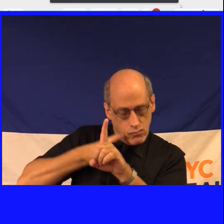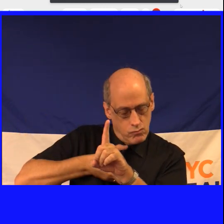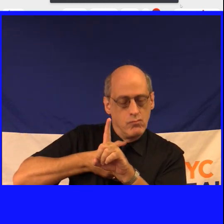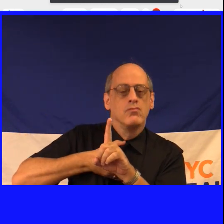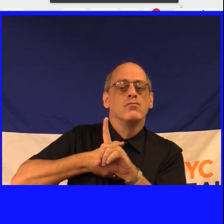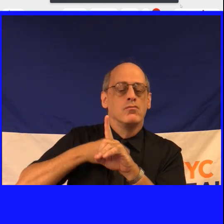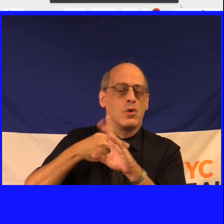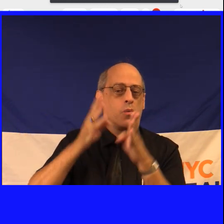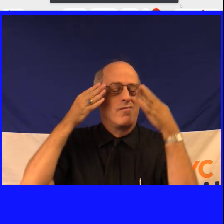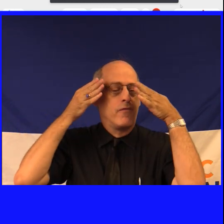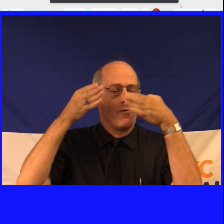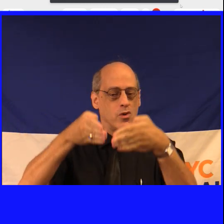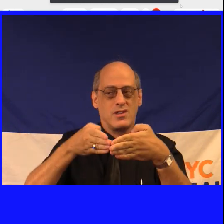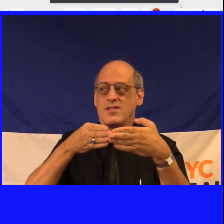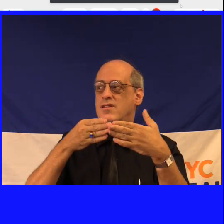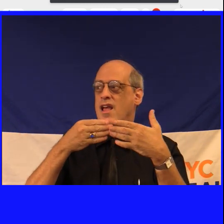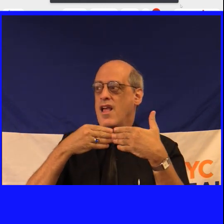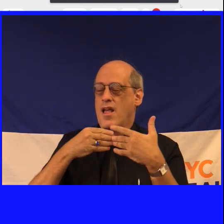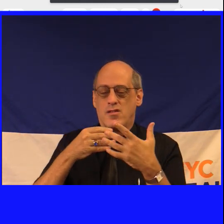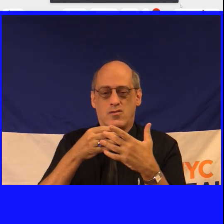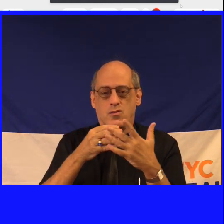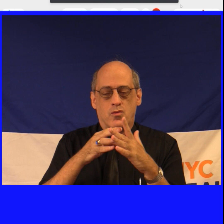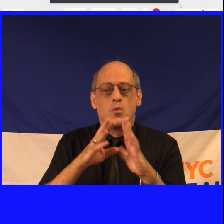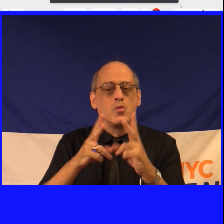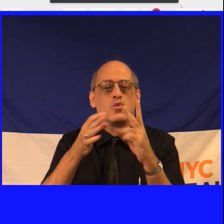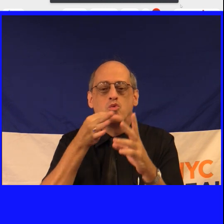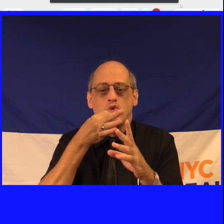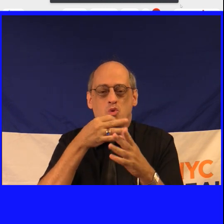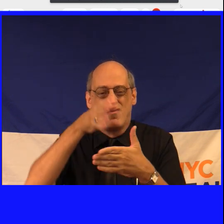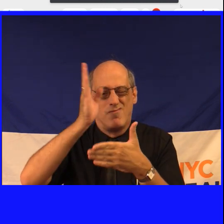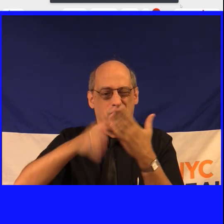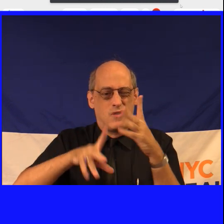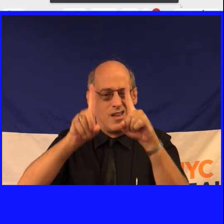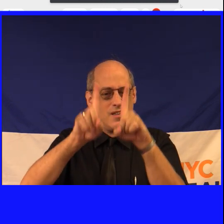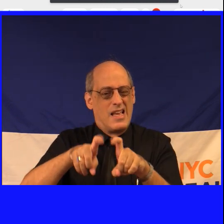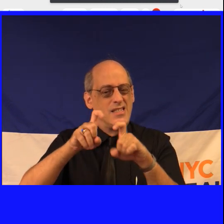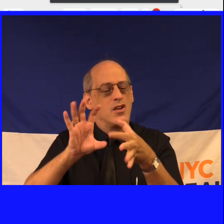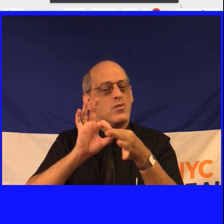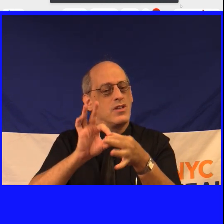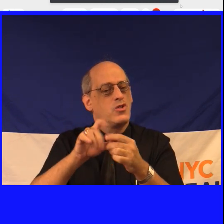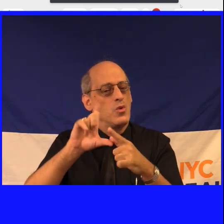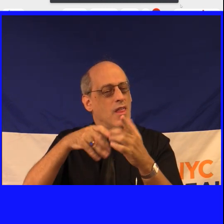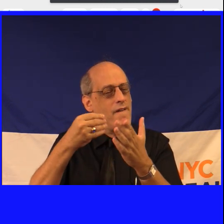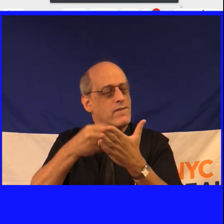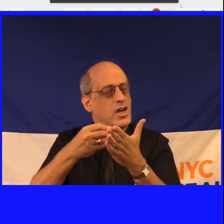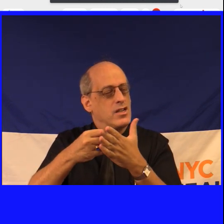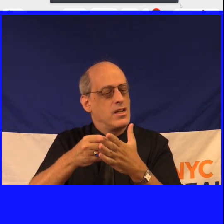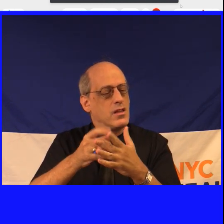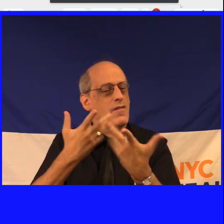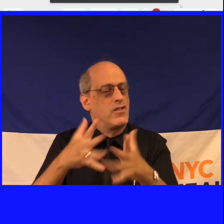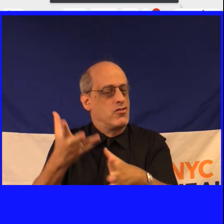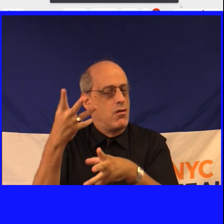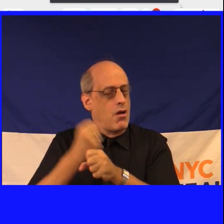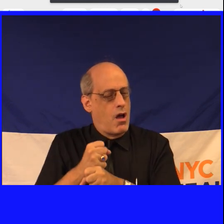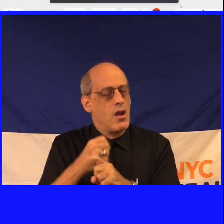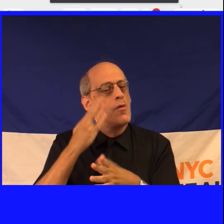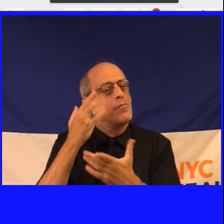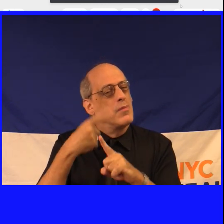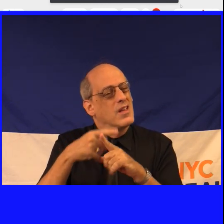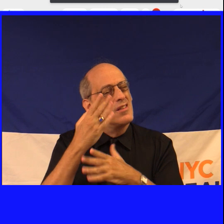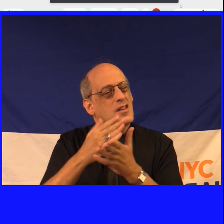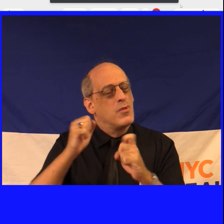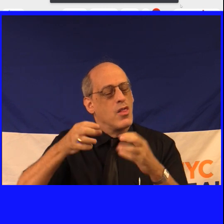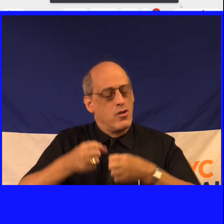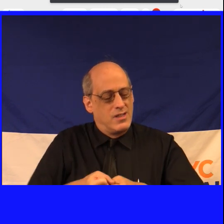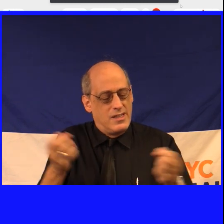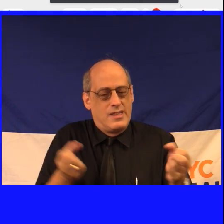we're actually in the midst of completing that testing on the related funding that was received, as well as various other disclosures